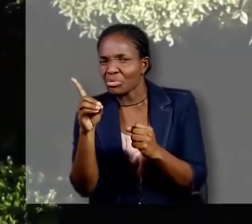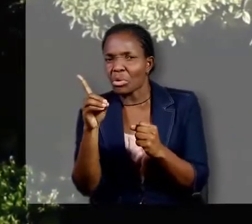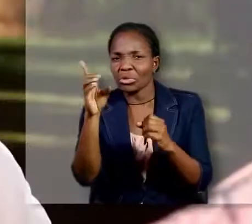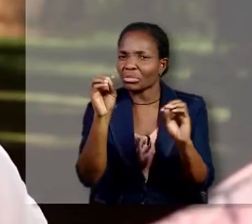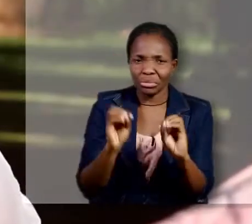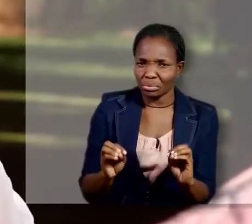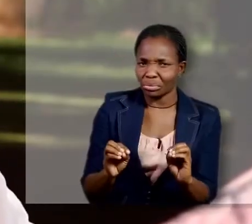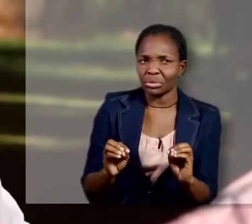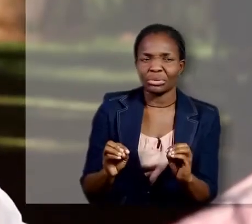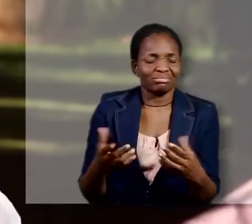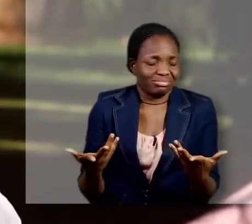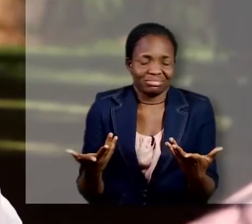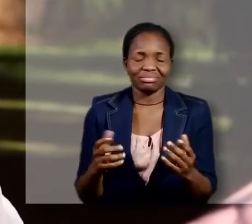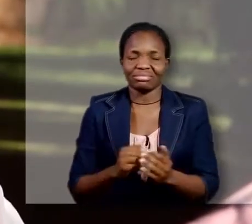don't.